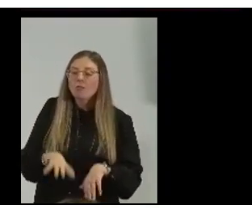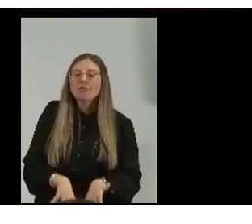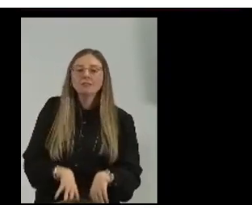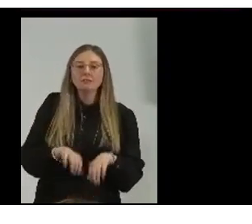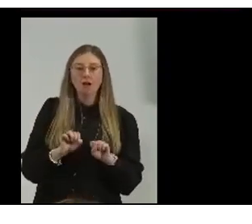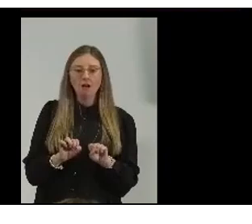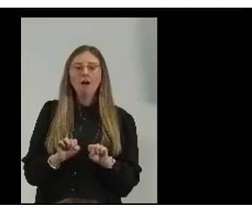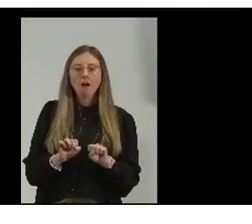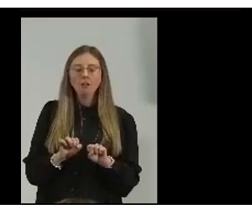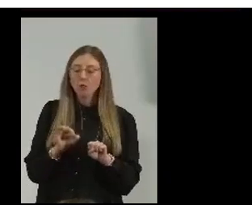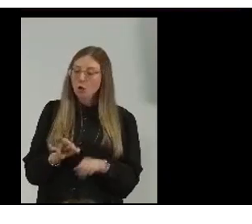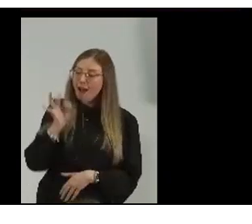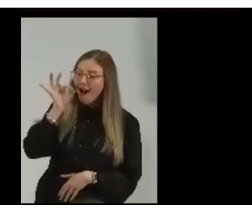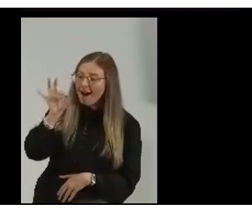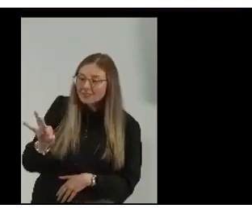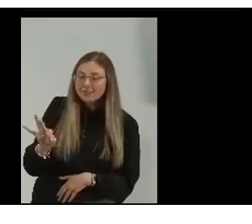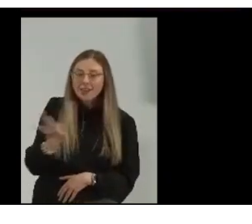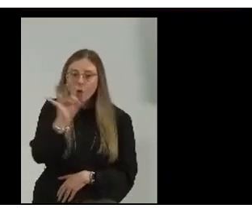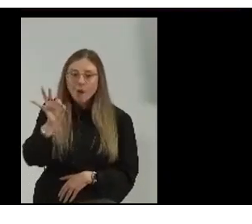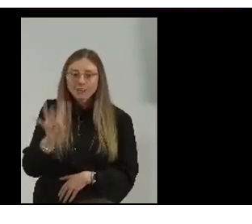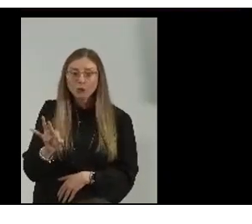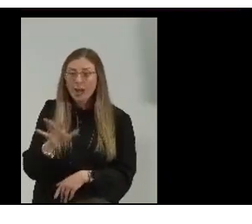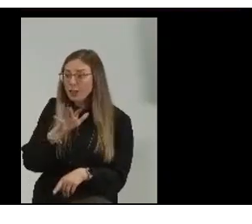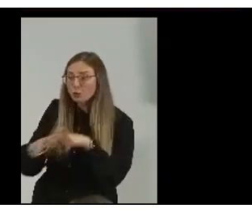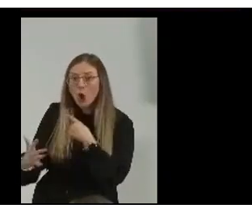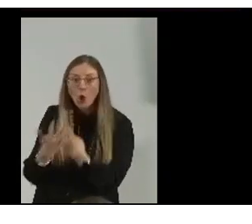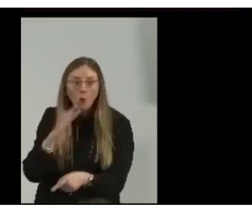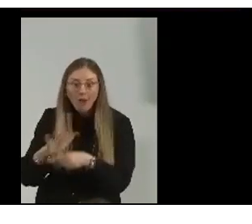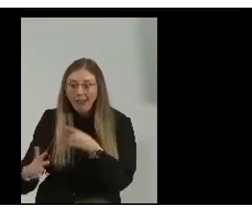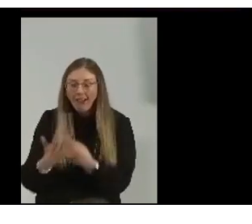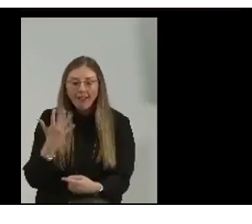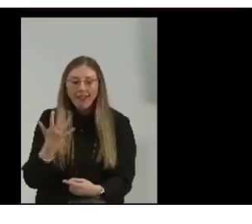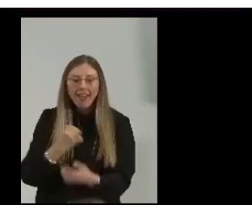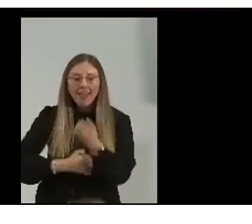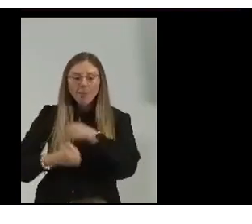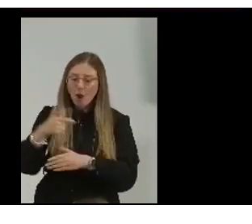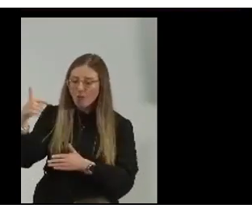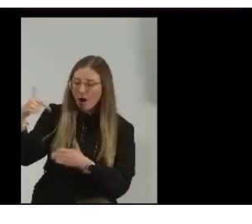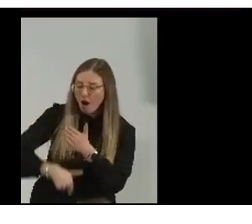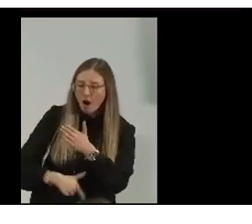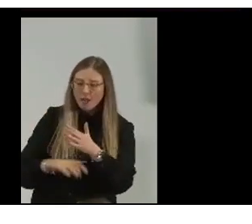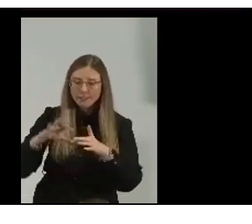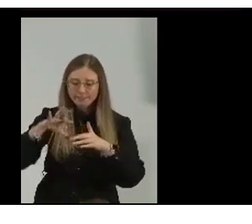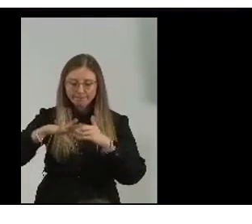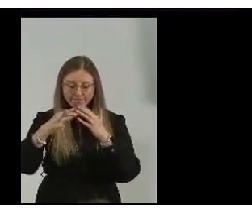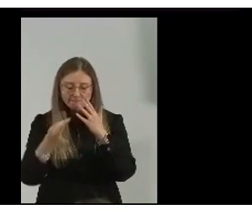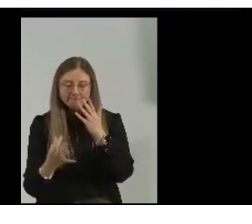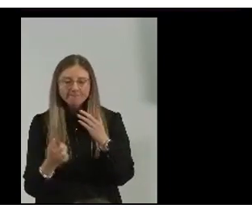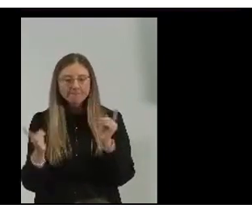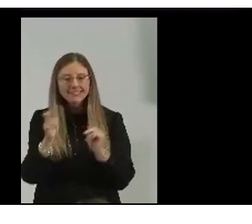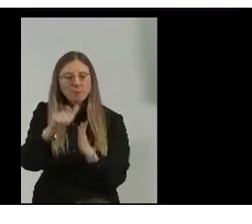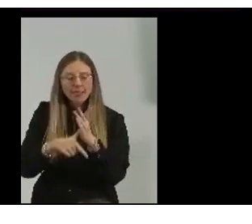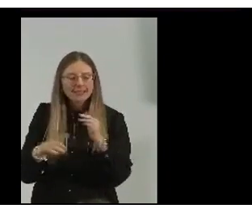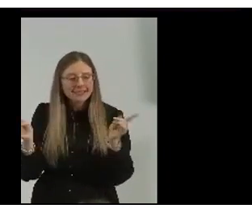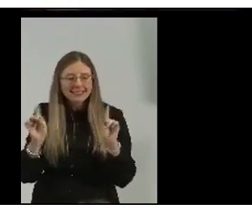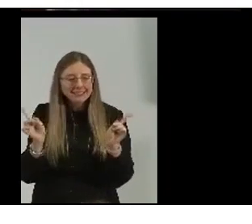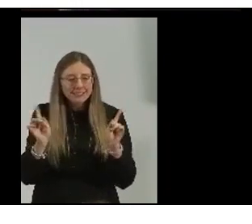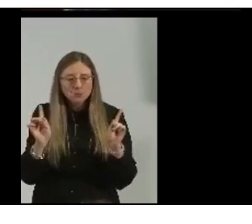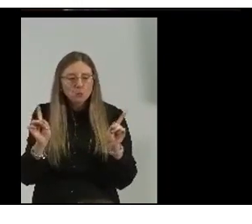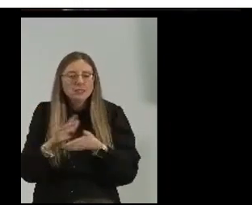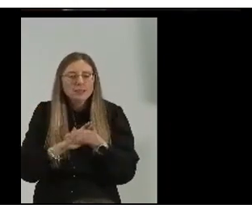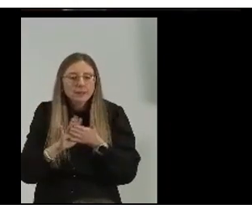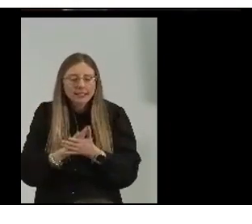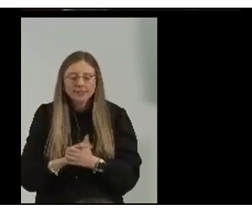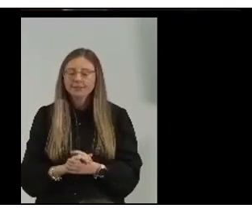ask a question, crack a joke, and really get deep into understanding what disability really means. Thank